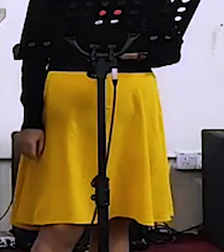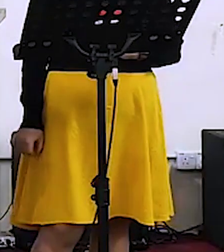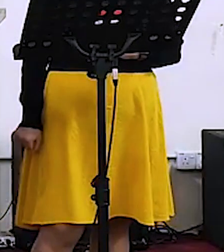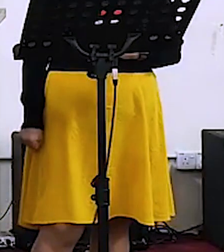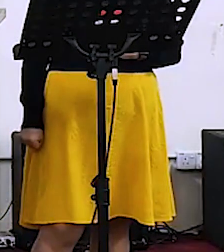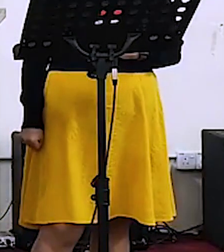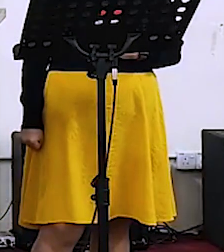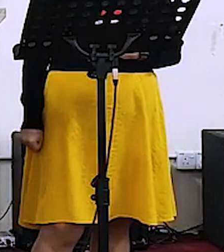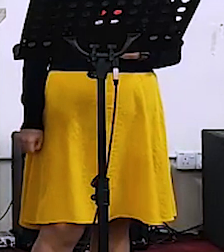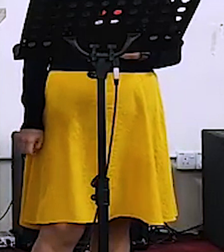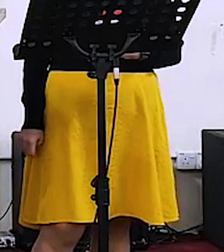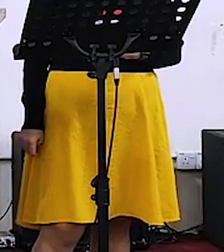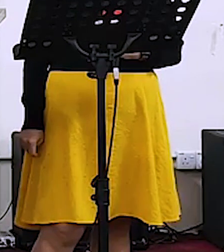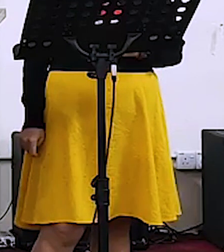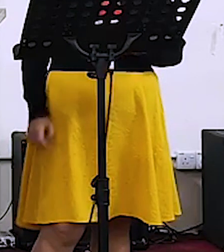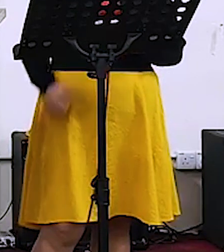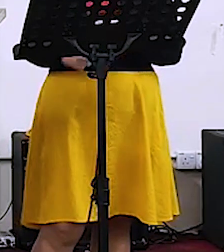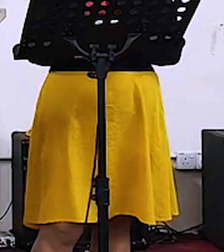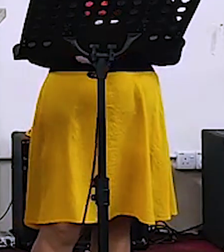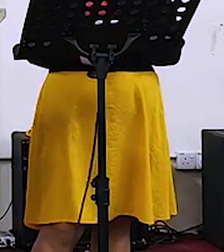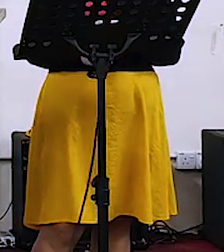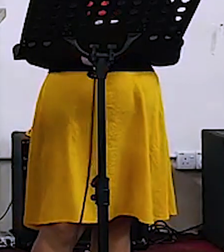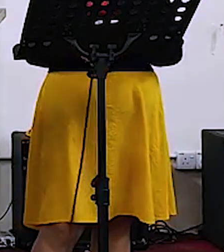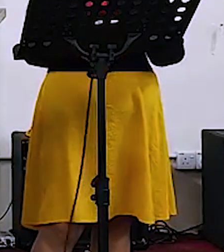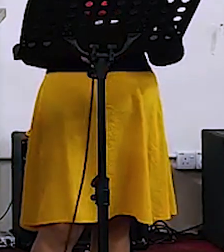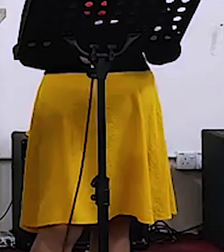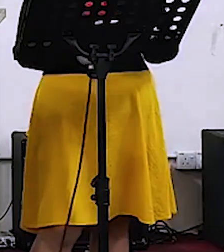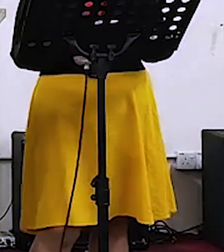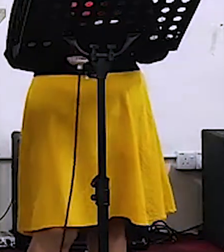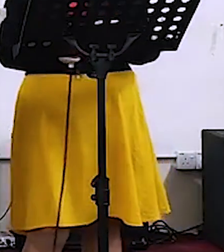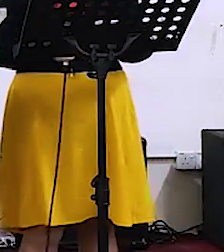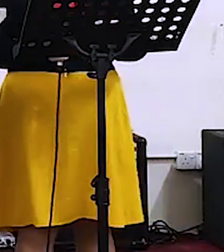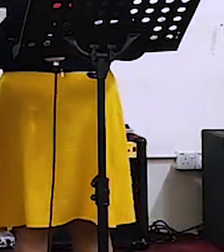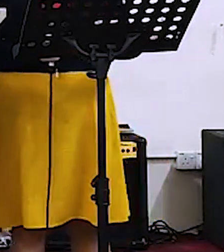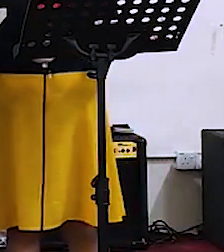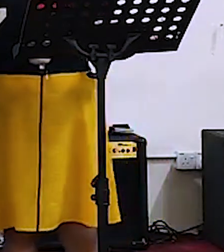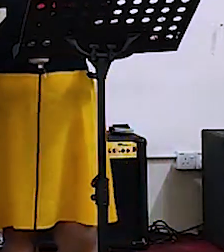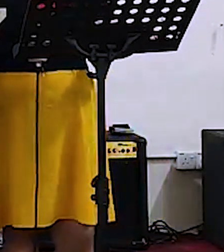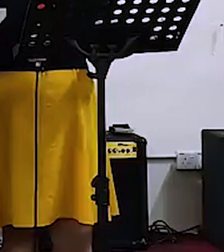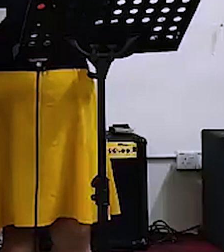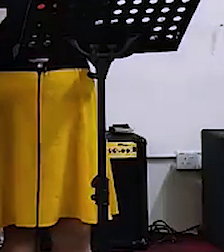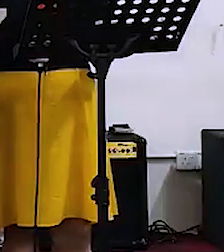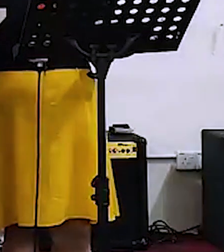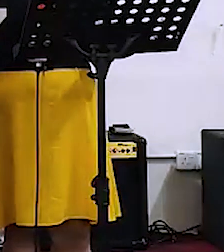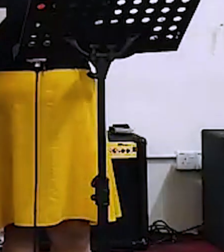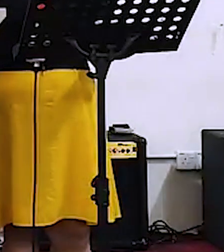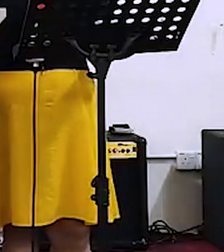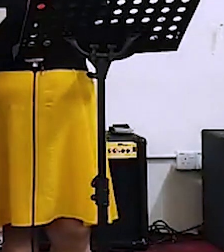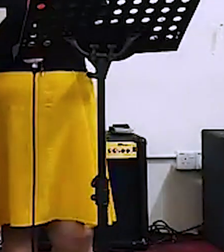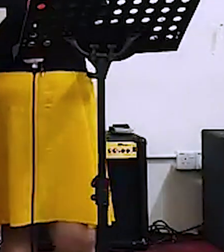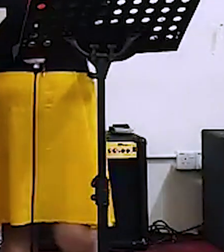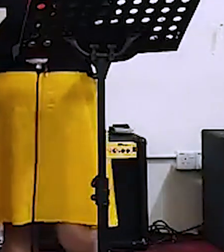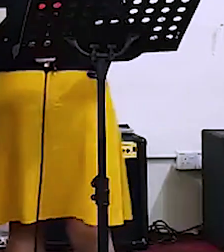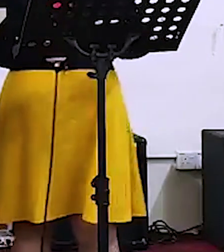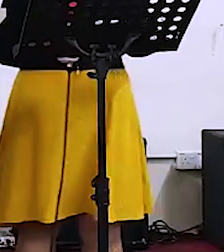not going your way. Who can't believe when things is going your way? Who can't believe when you come to a church like this? Everybody say